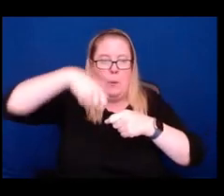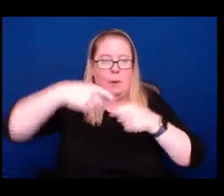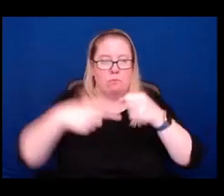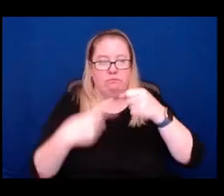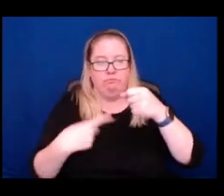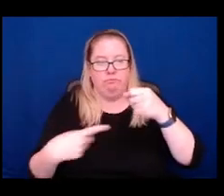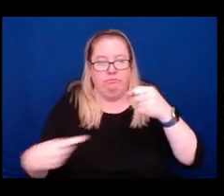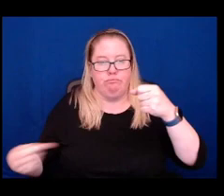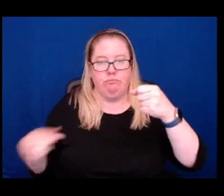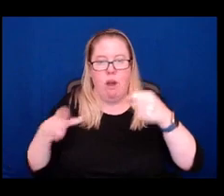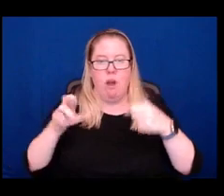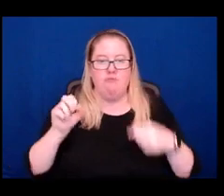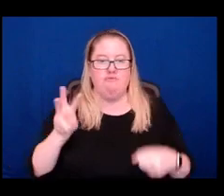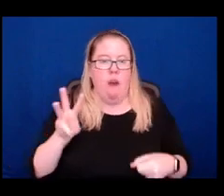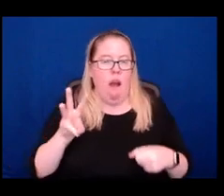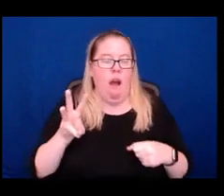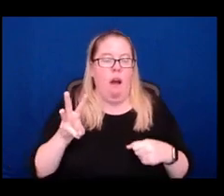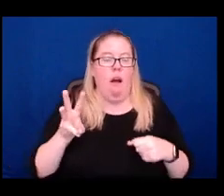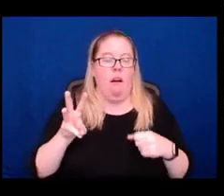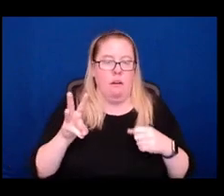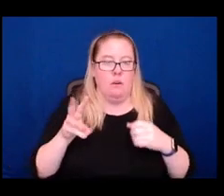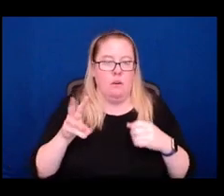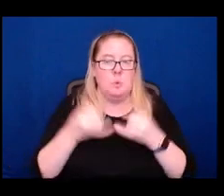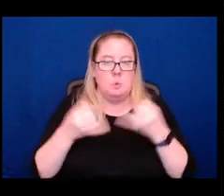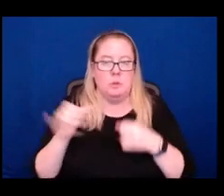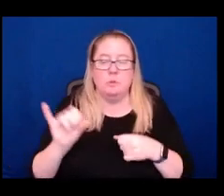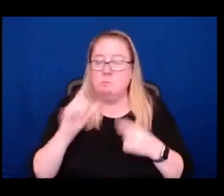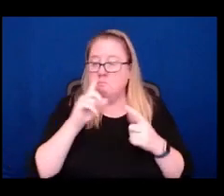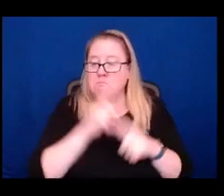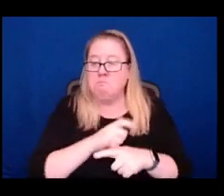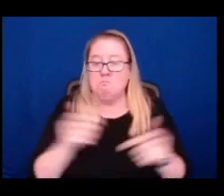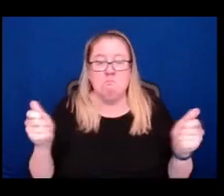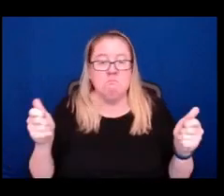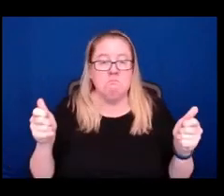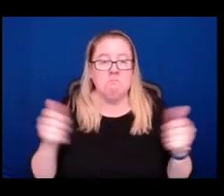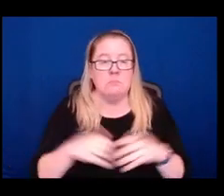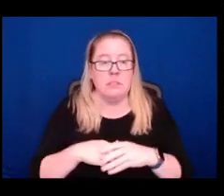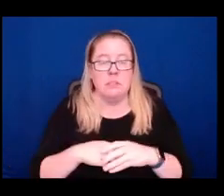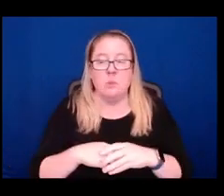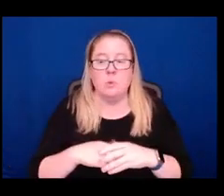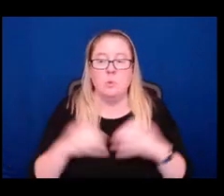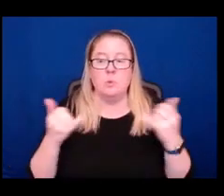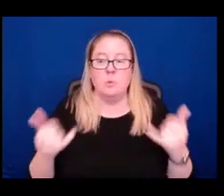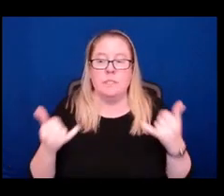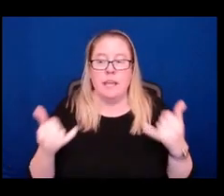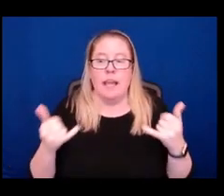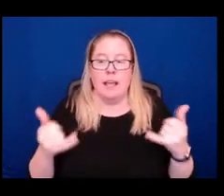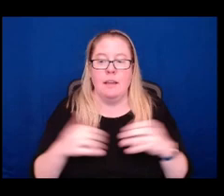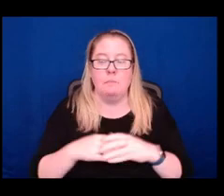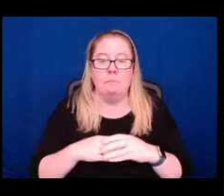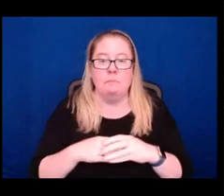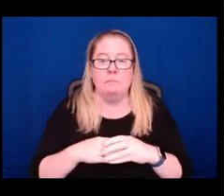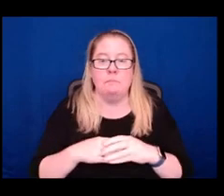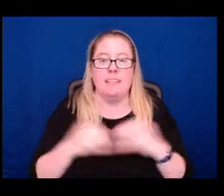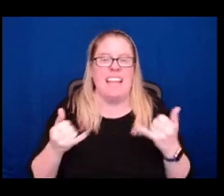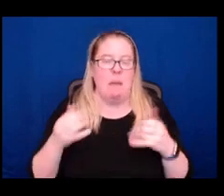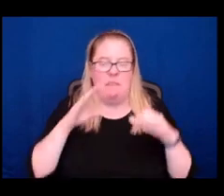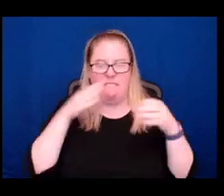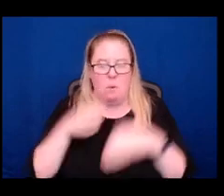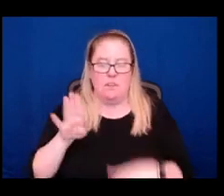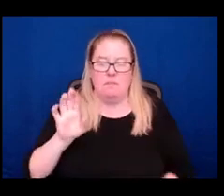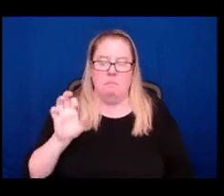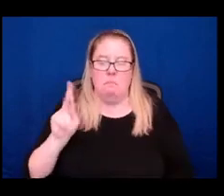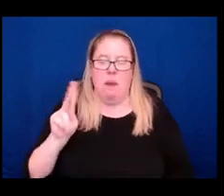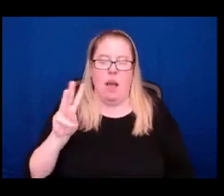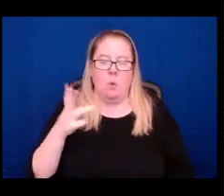noodle base as well. So it's up to you. So today I'm going to stick with my buckwheat noodle. We're going to just dump that into